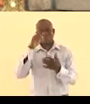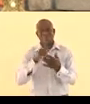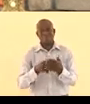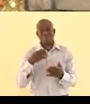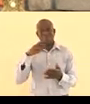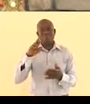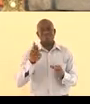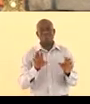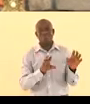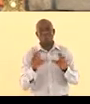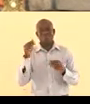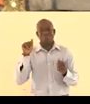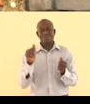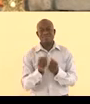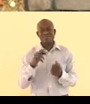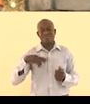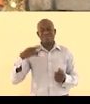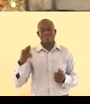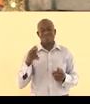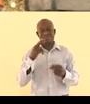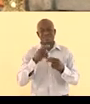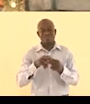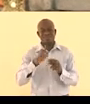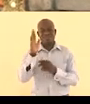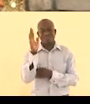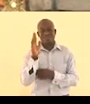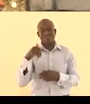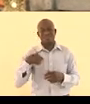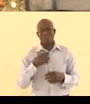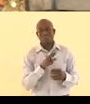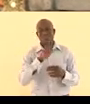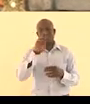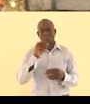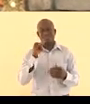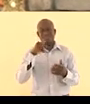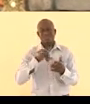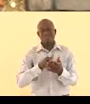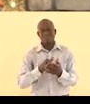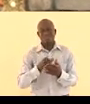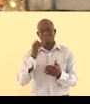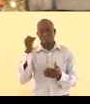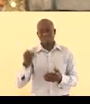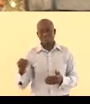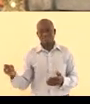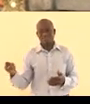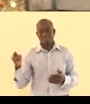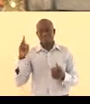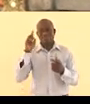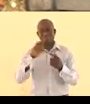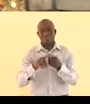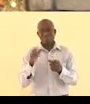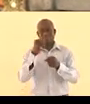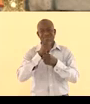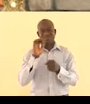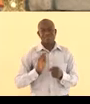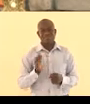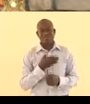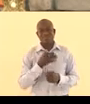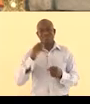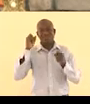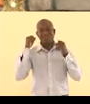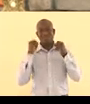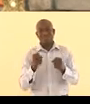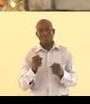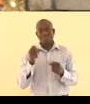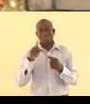So what are we doing with religion? What are we doing with the name of God? We are just using it as an instrument to get our power, to get